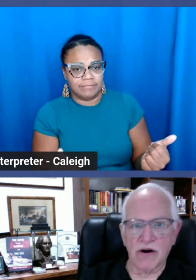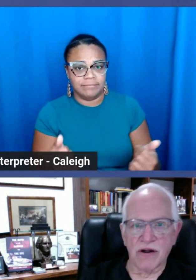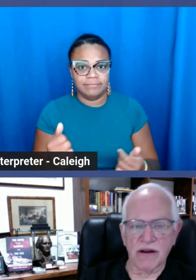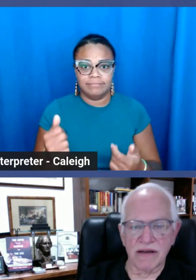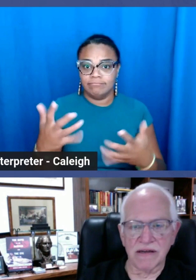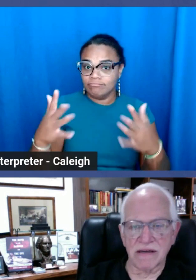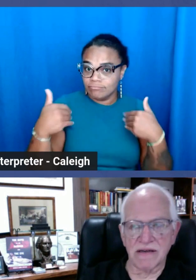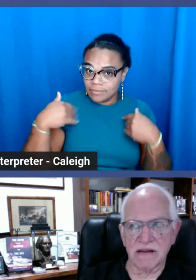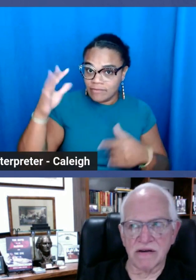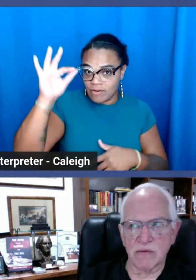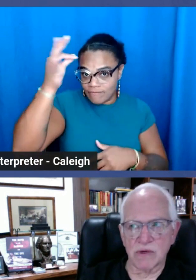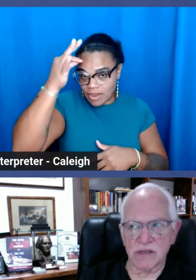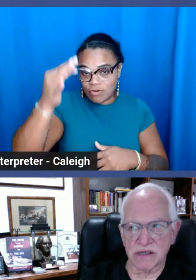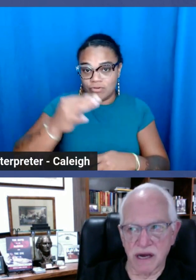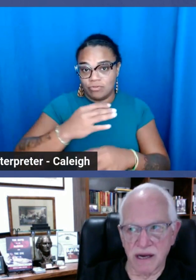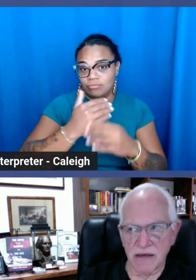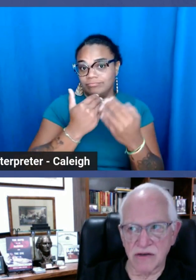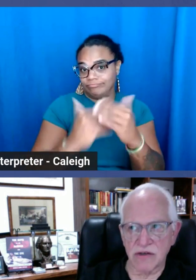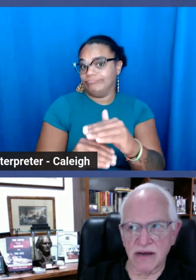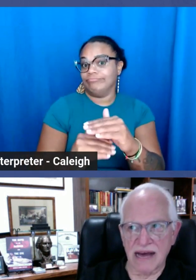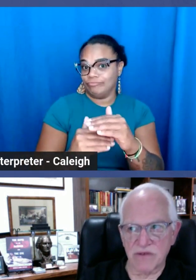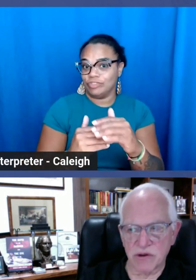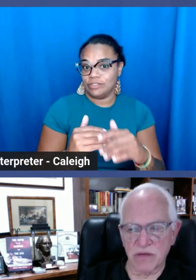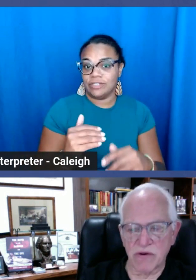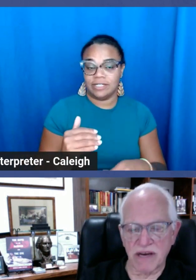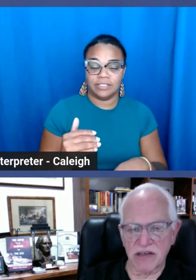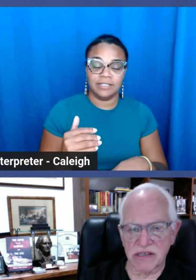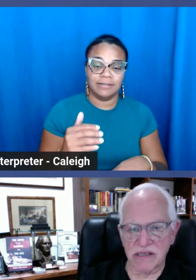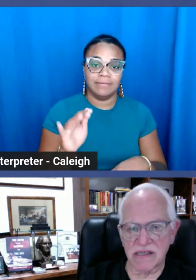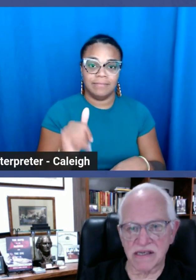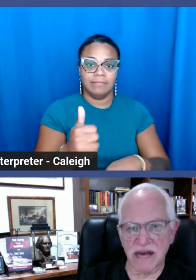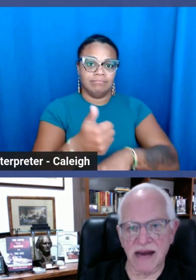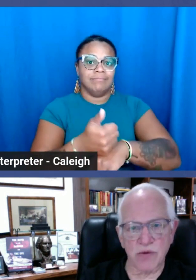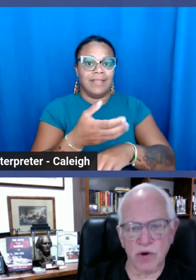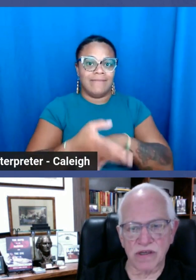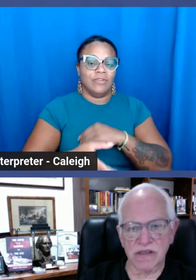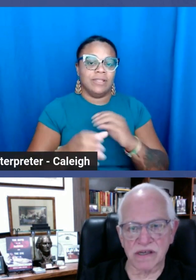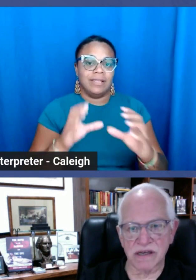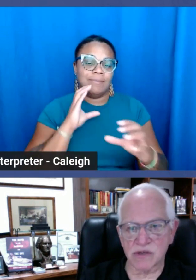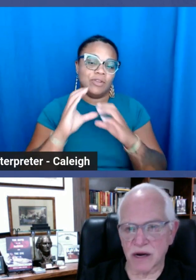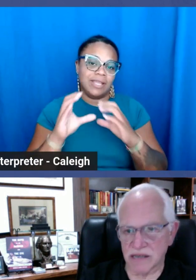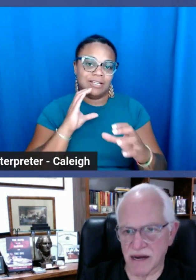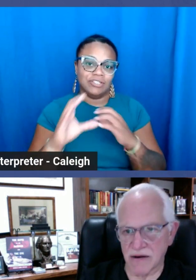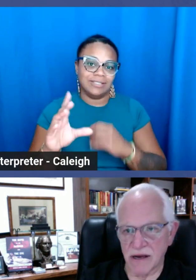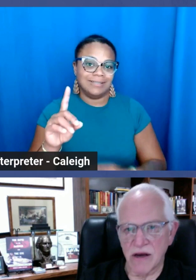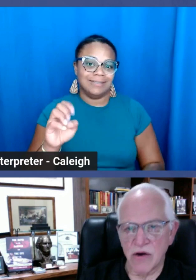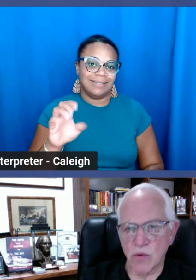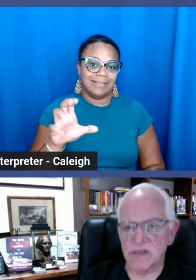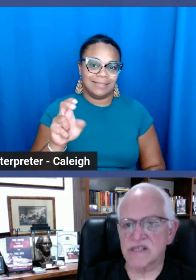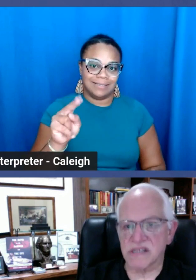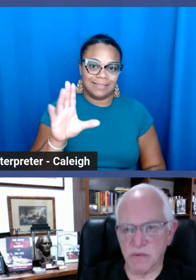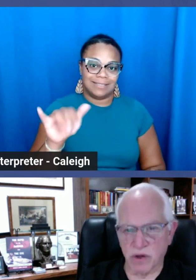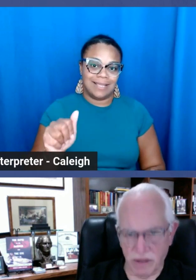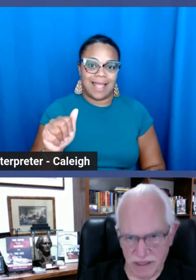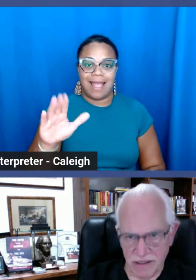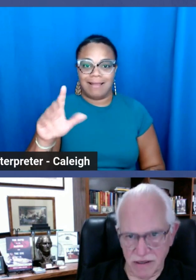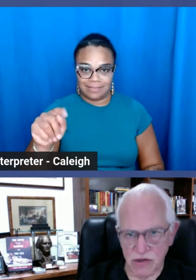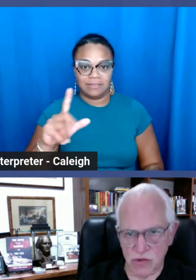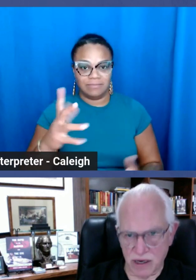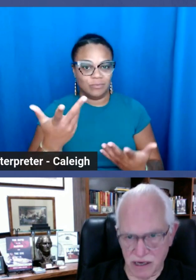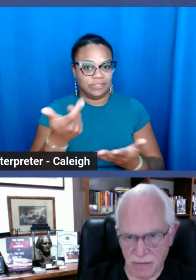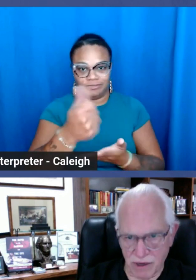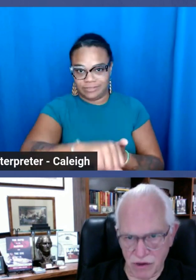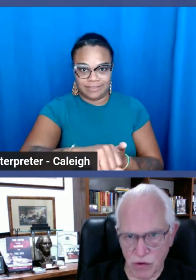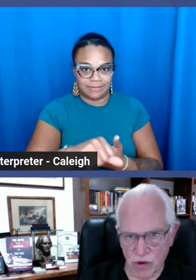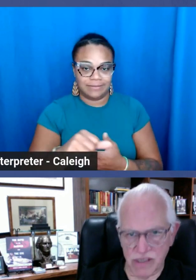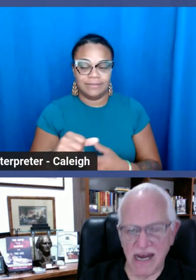restriction that was designed after the Communications Decency Act was struck down, was similarly